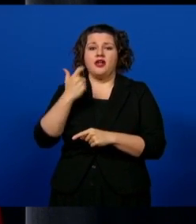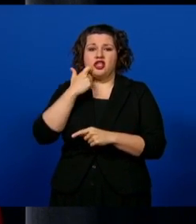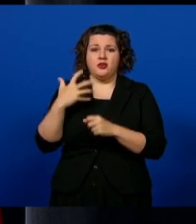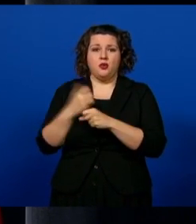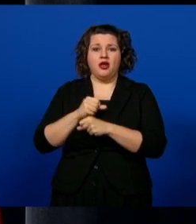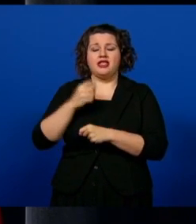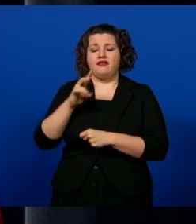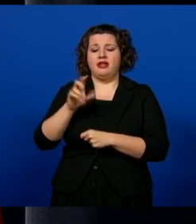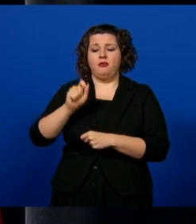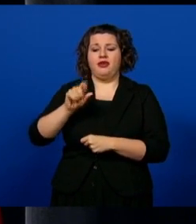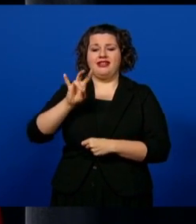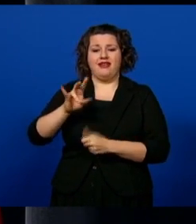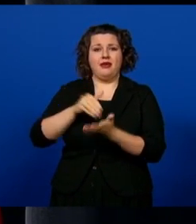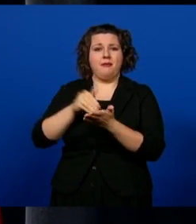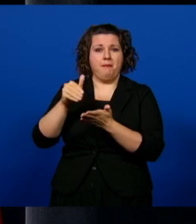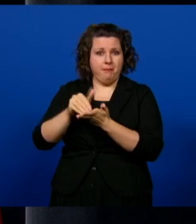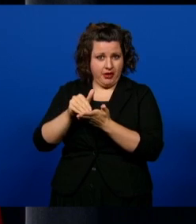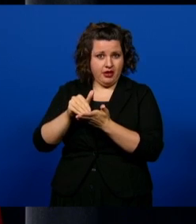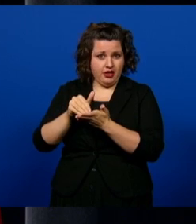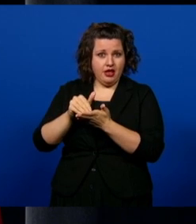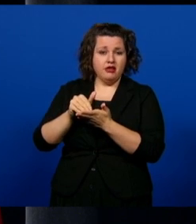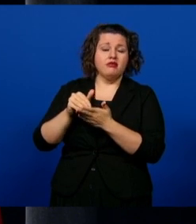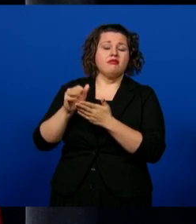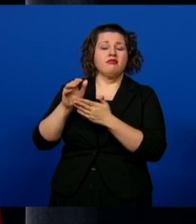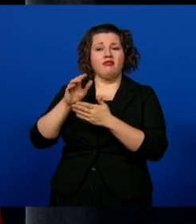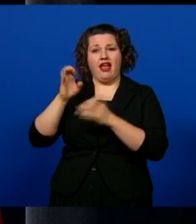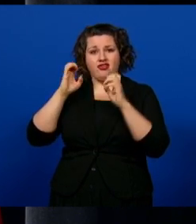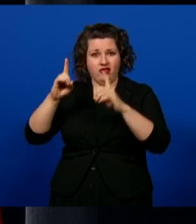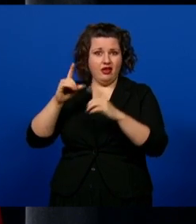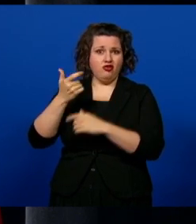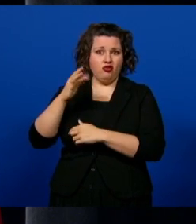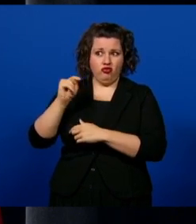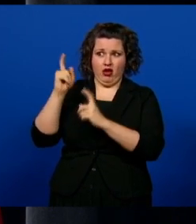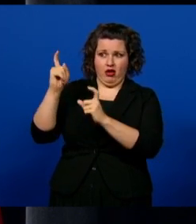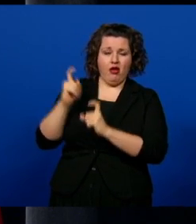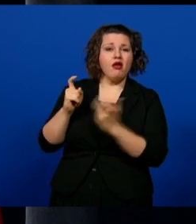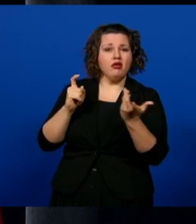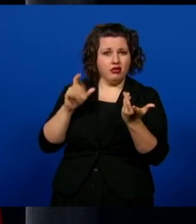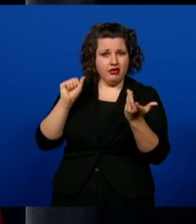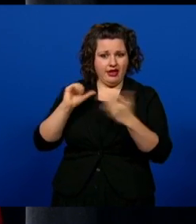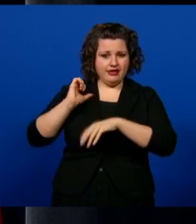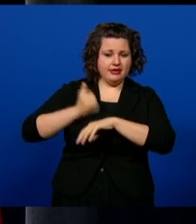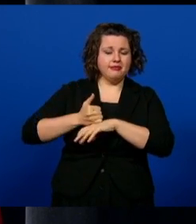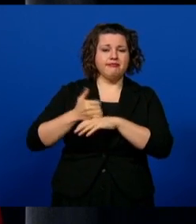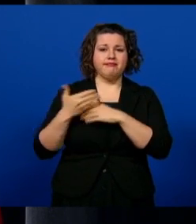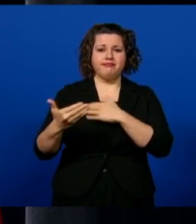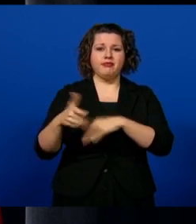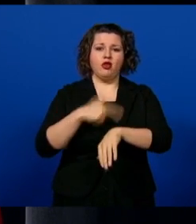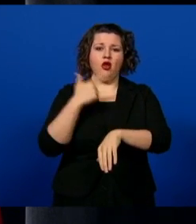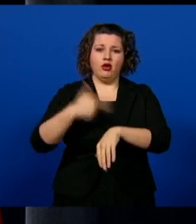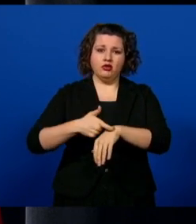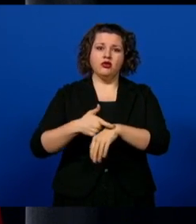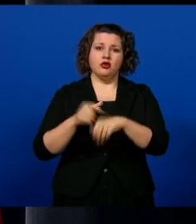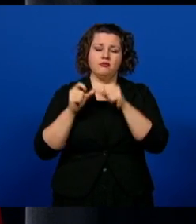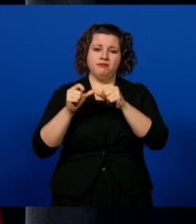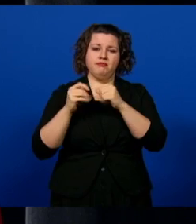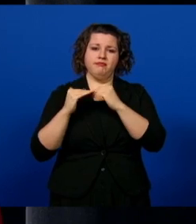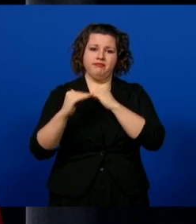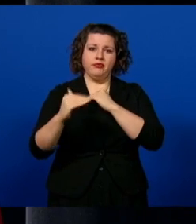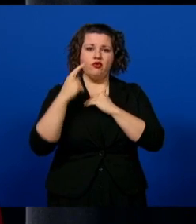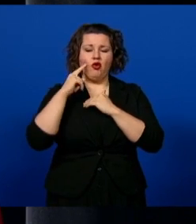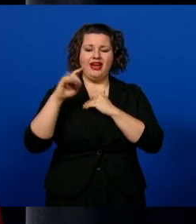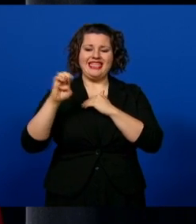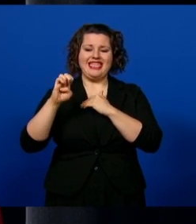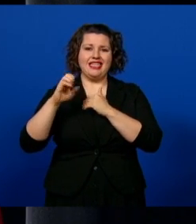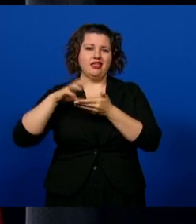federal Rethink Education grant, which will help us establish and support a long-term sustainable platform for eLearning Central